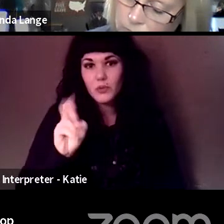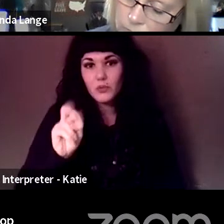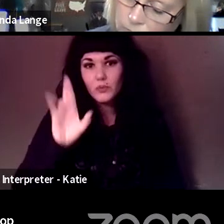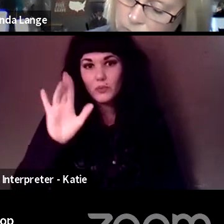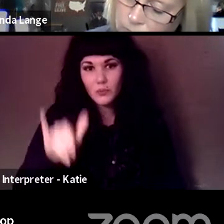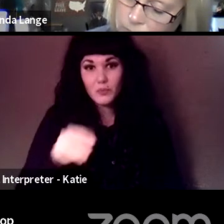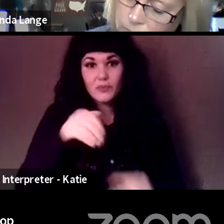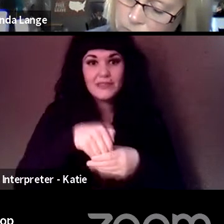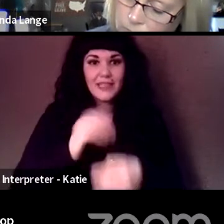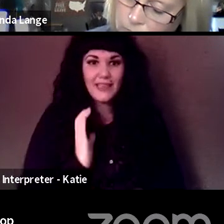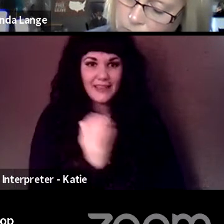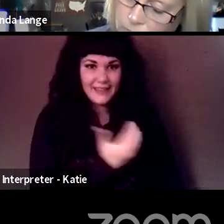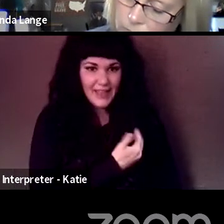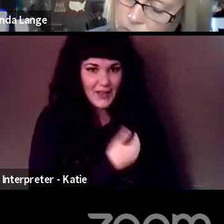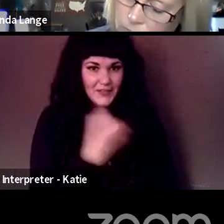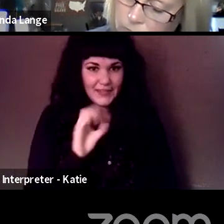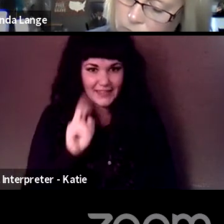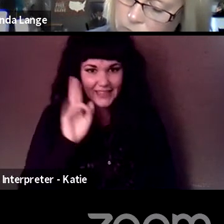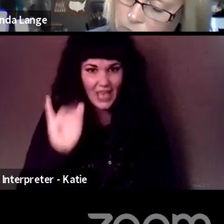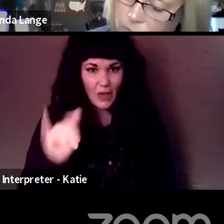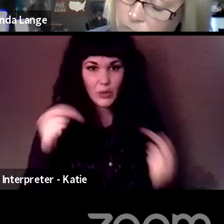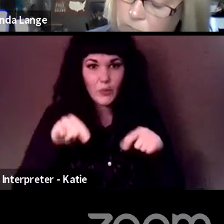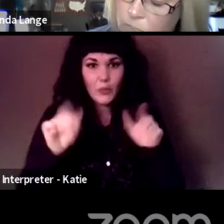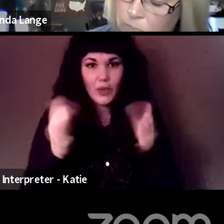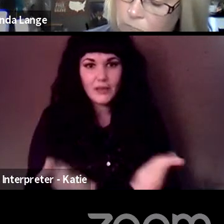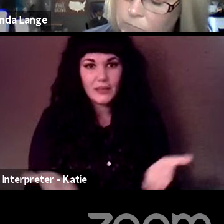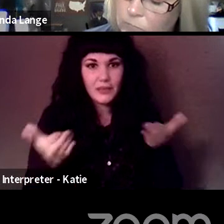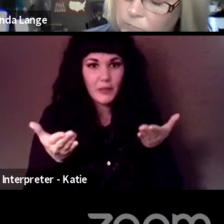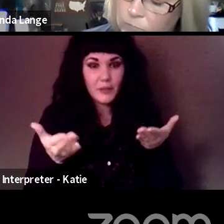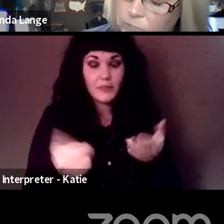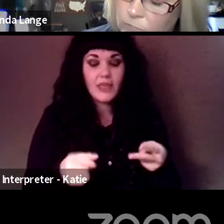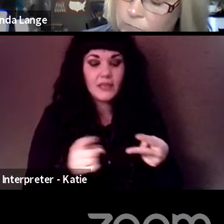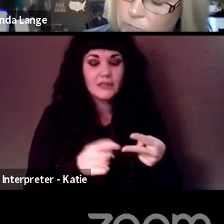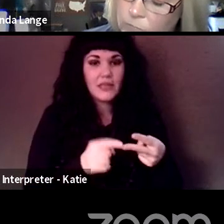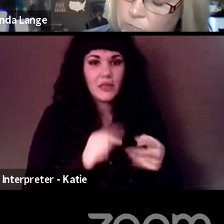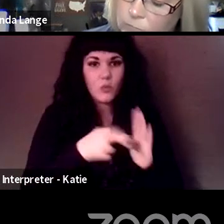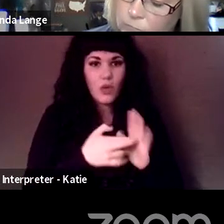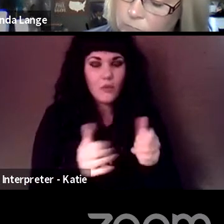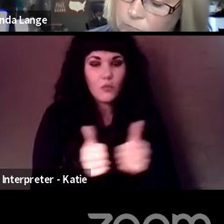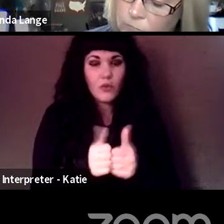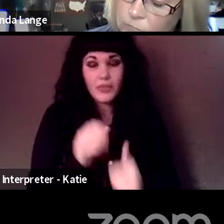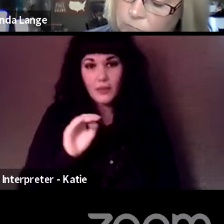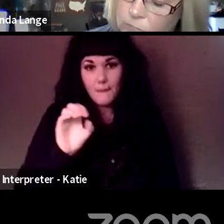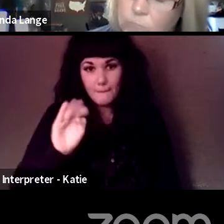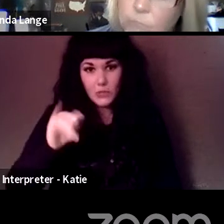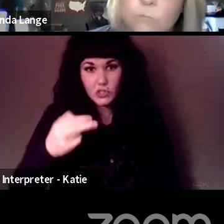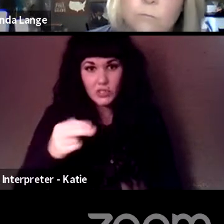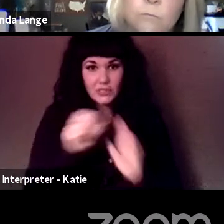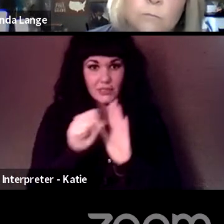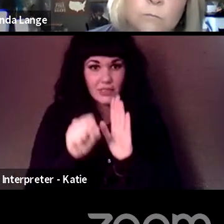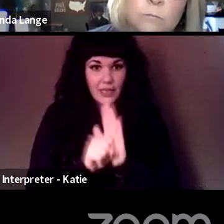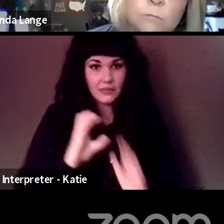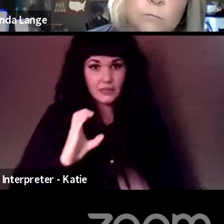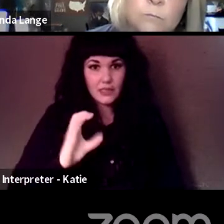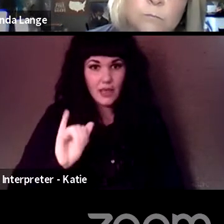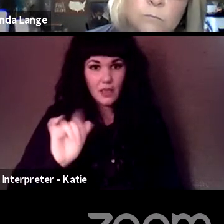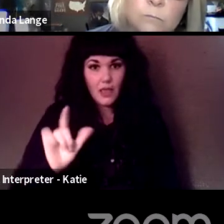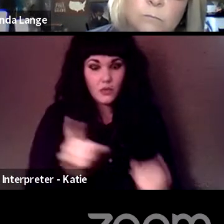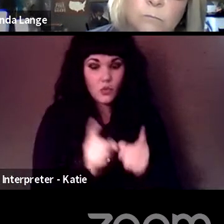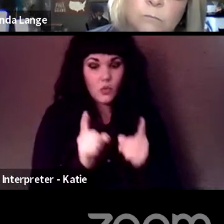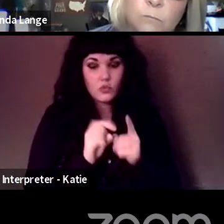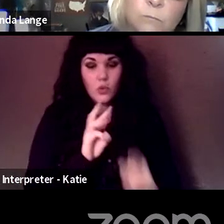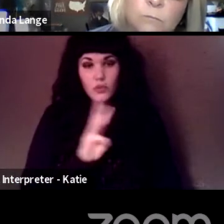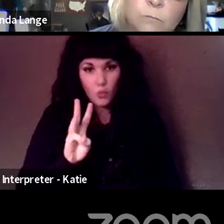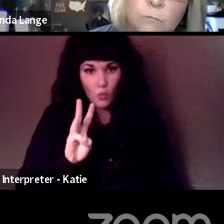The second hat that I'm here tonight wearing is with the Michigan State AFL-CIO. And as the West Michigan organizer for